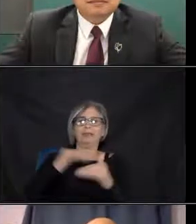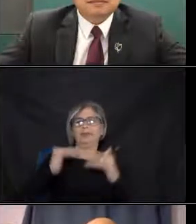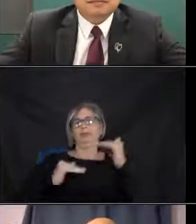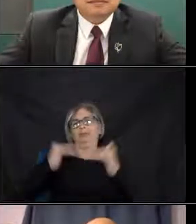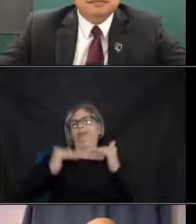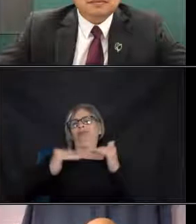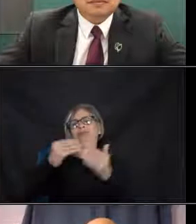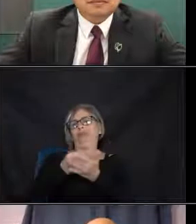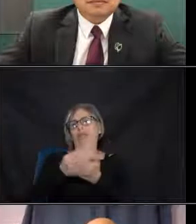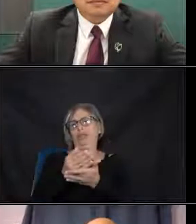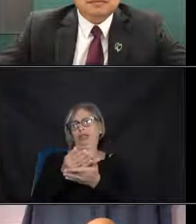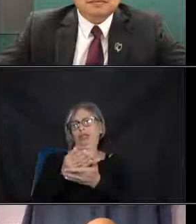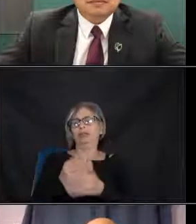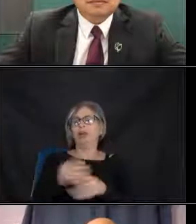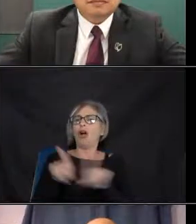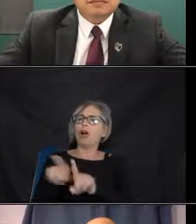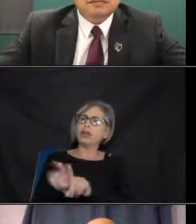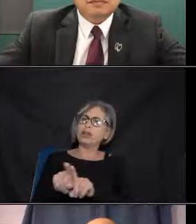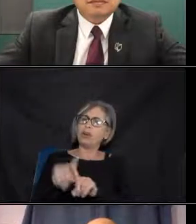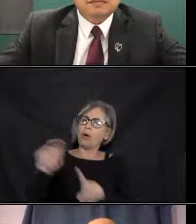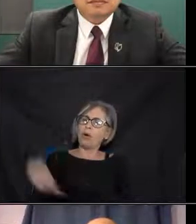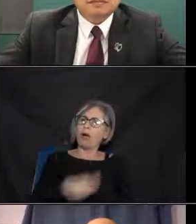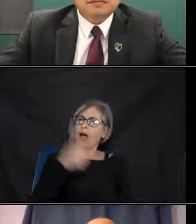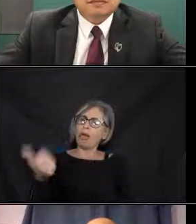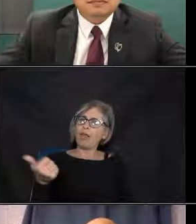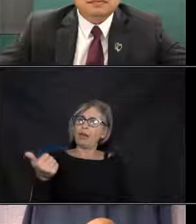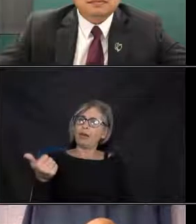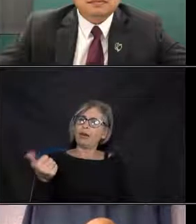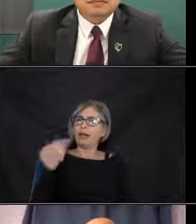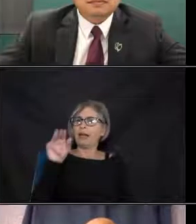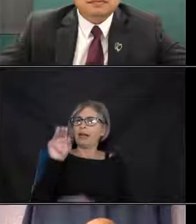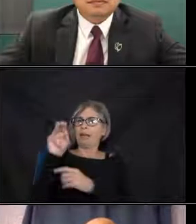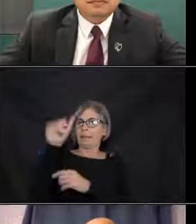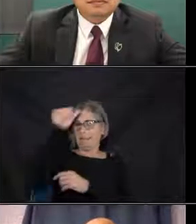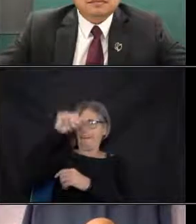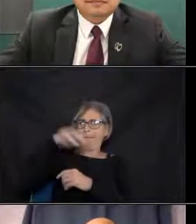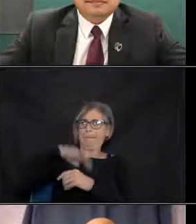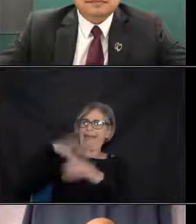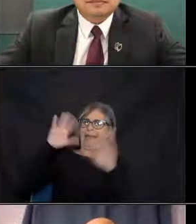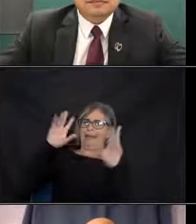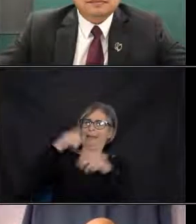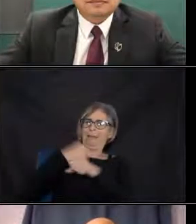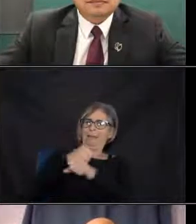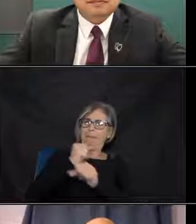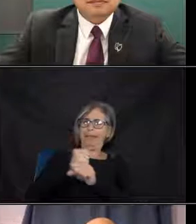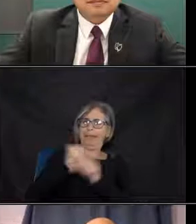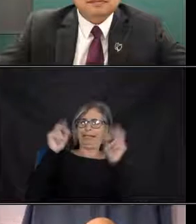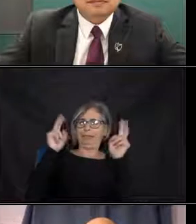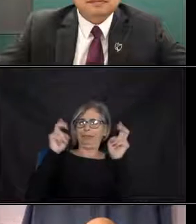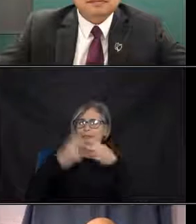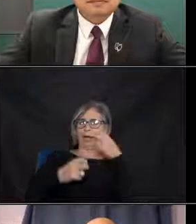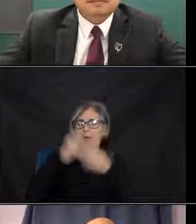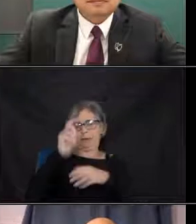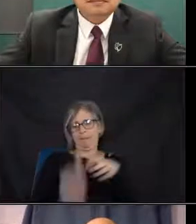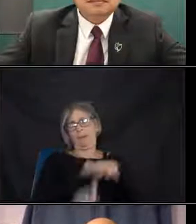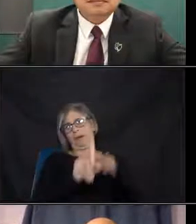purposes. We also had other kind of man-made crises and issues that cropped up during the course of the year. And I think